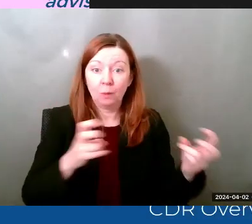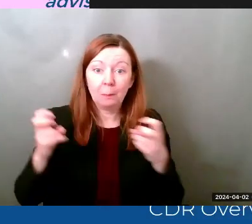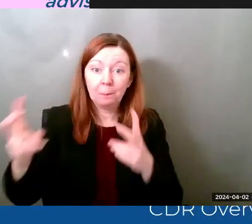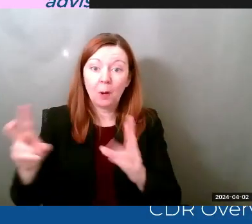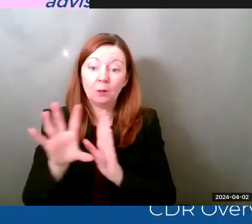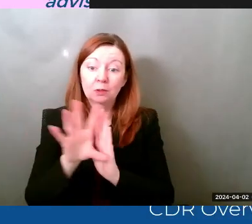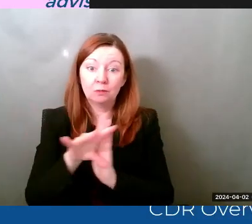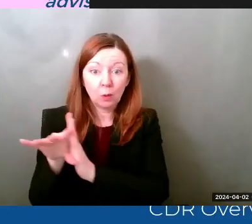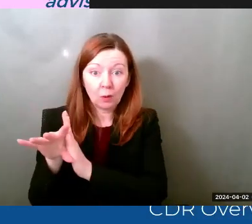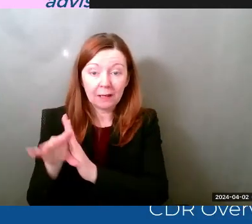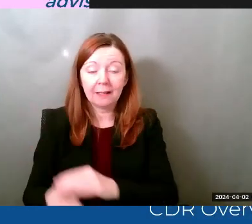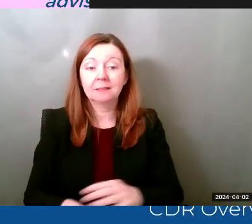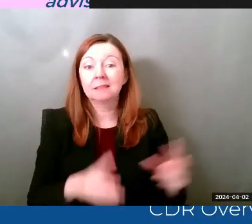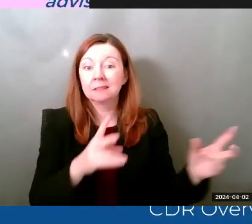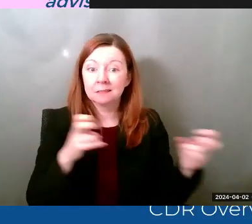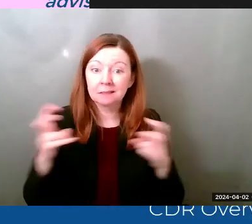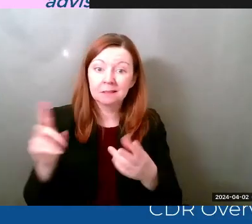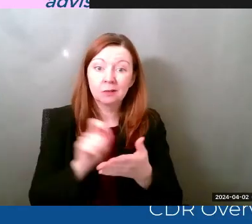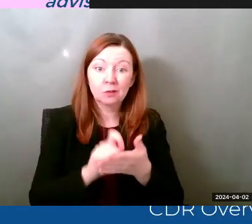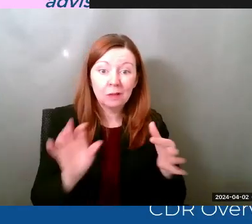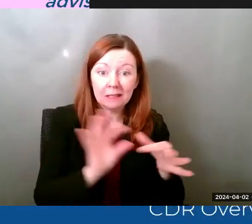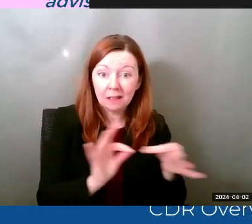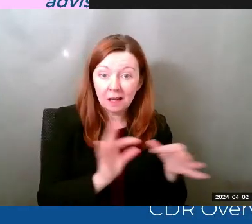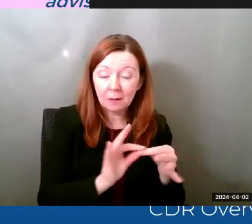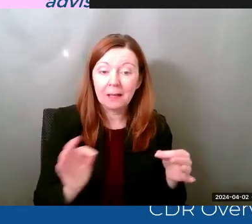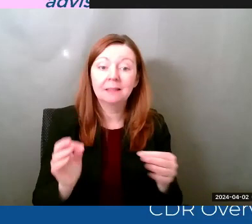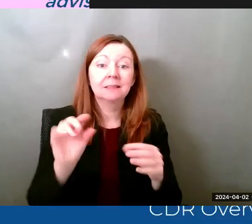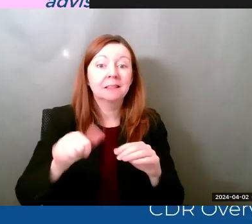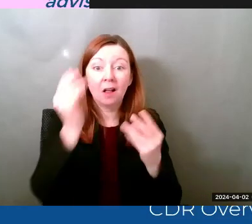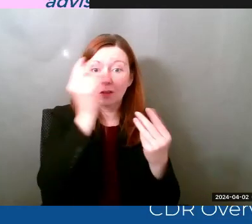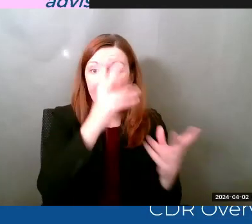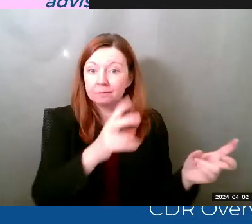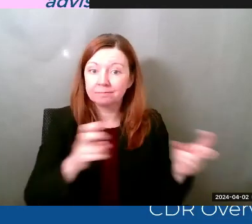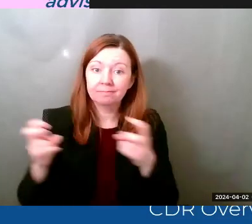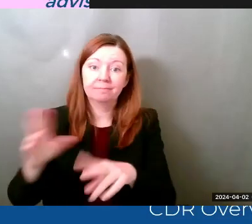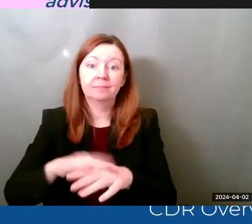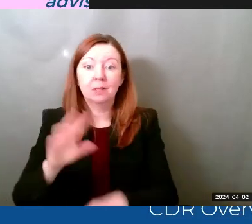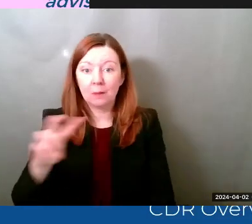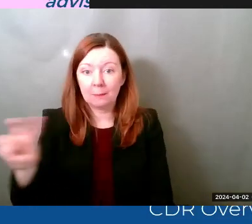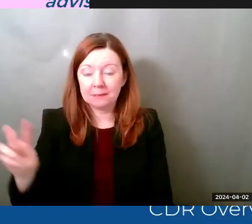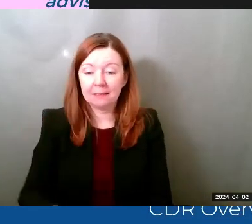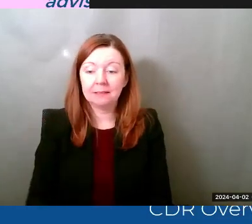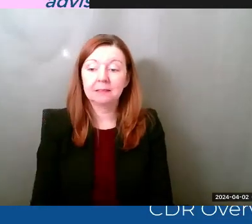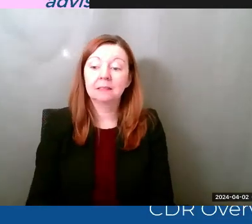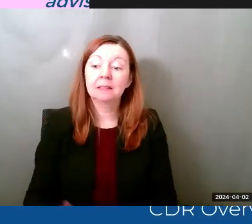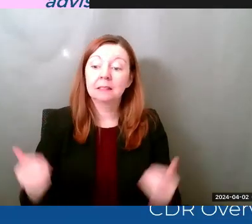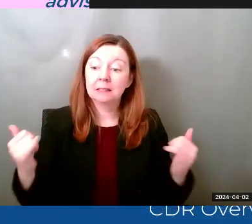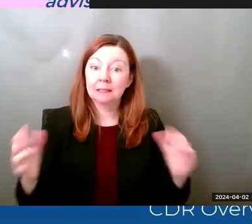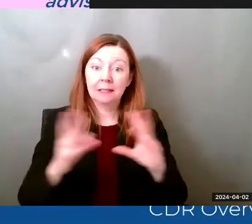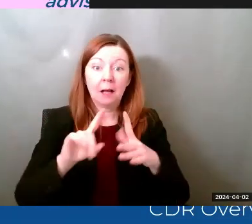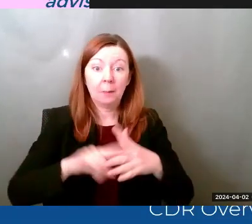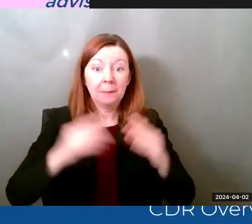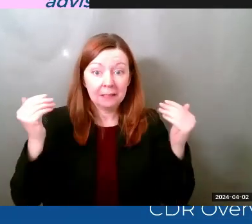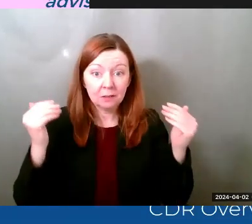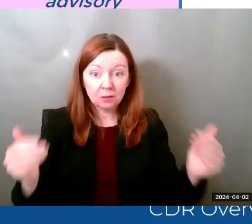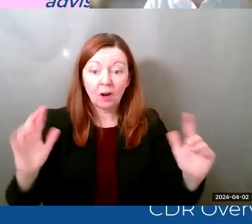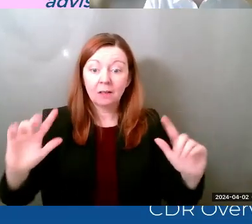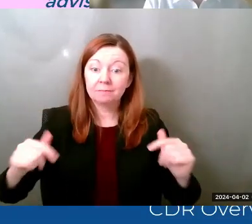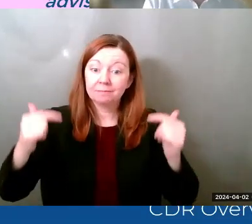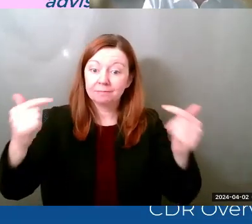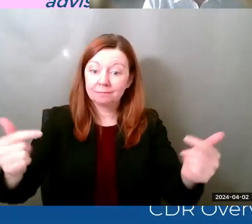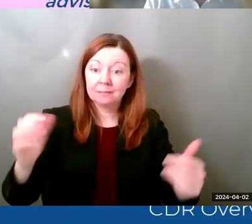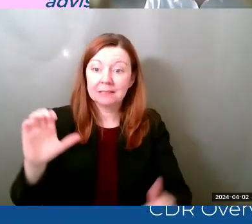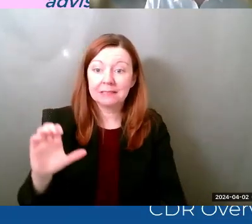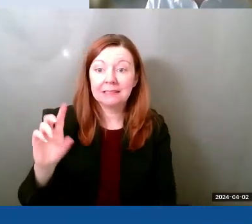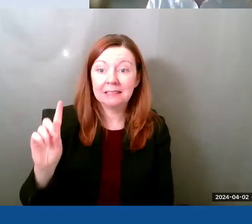recordings, written comments received, and other information. I will now call this meeting to order and hand it back to the